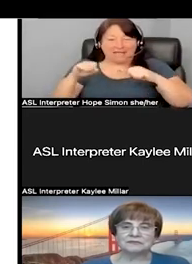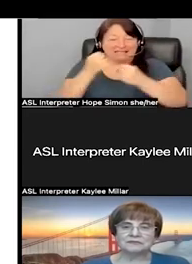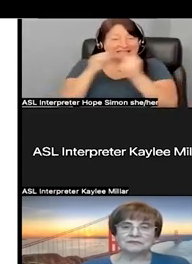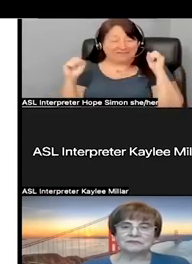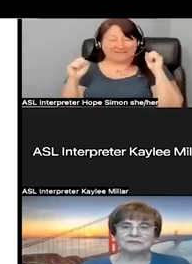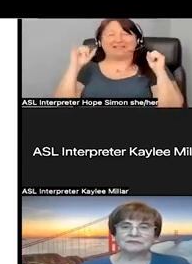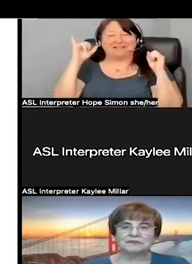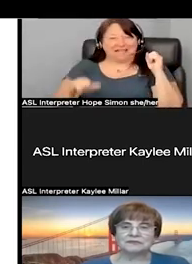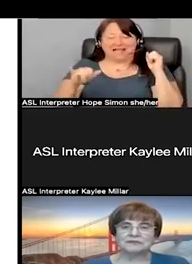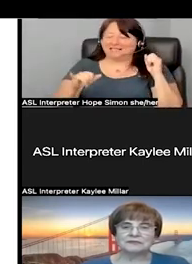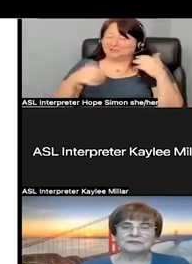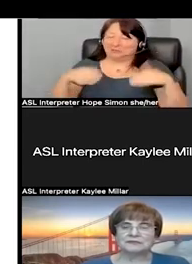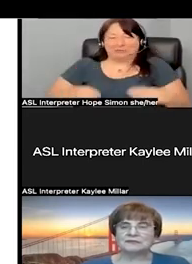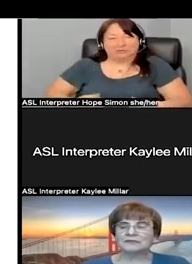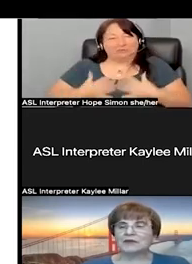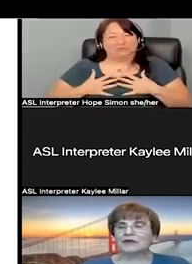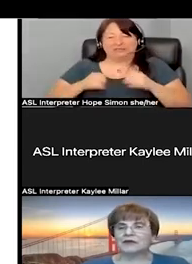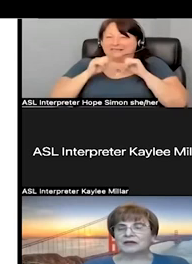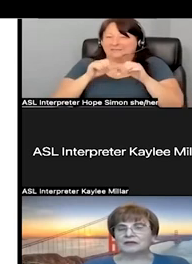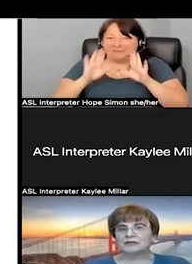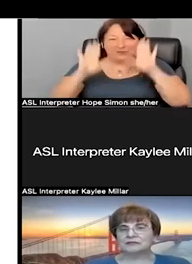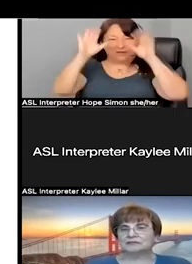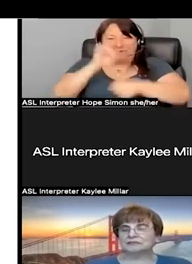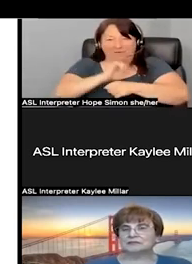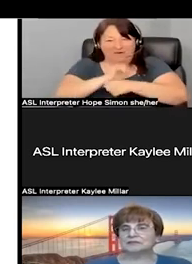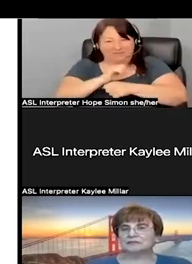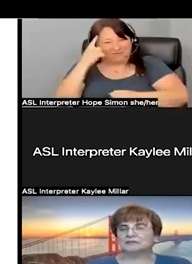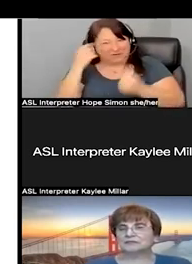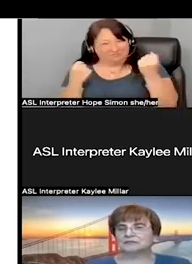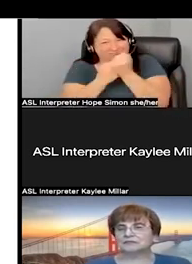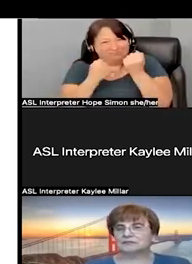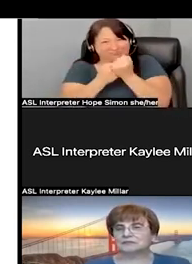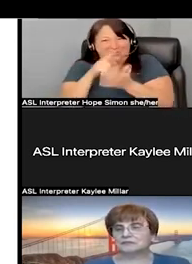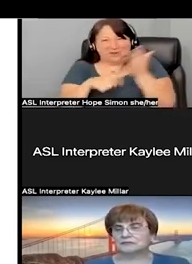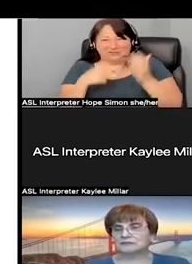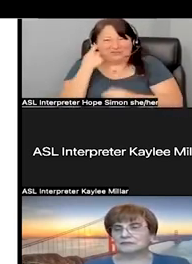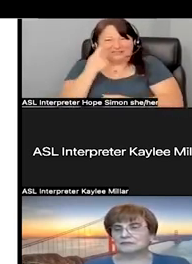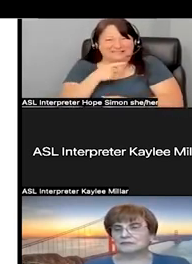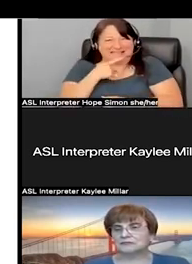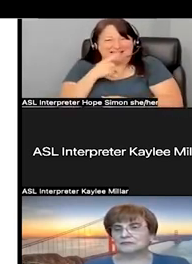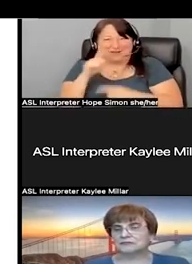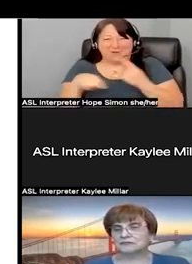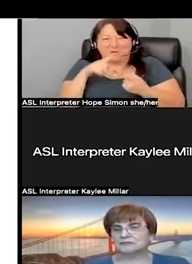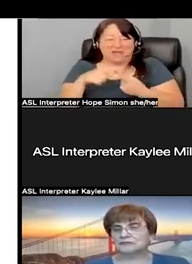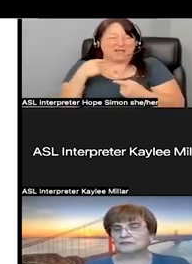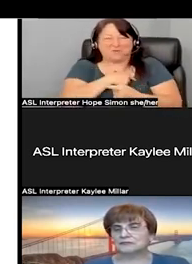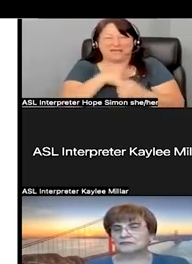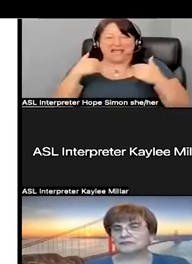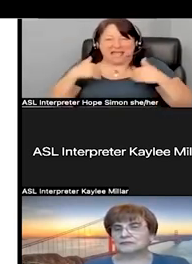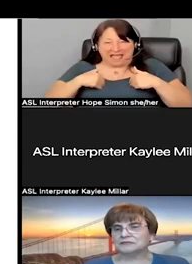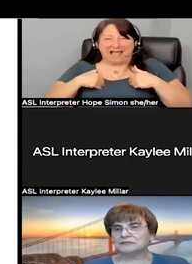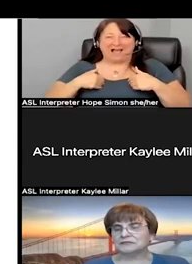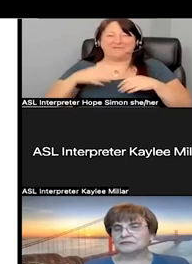truly inspiring. Keep up the great work. Underscoring what you said, Glenn, when we table at earthquake preparedness fairs,